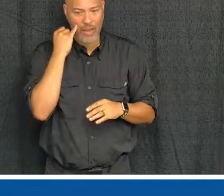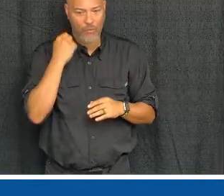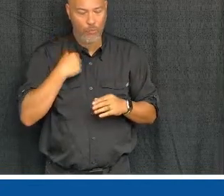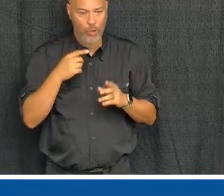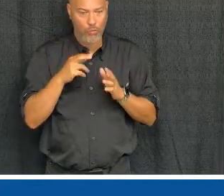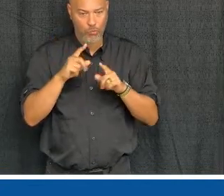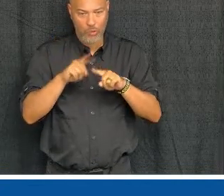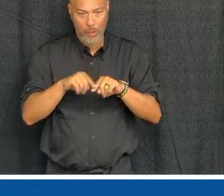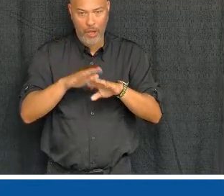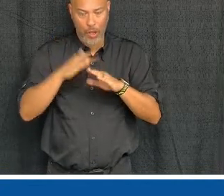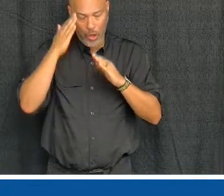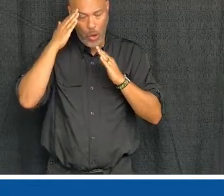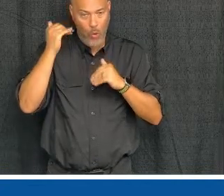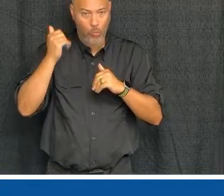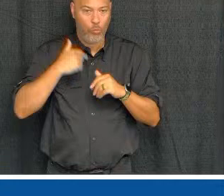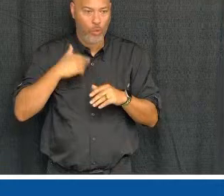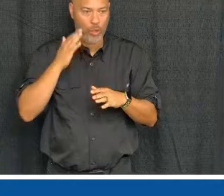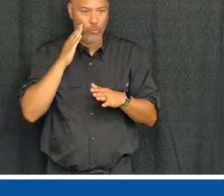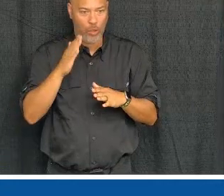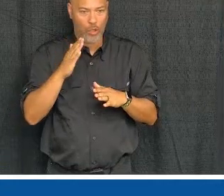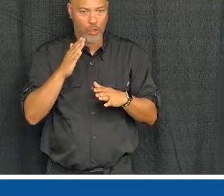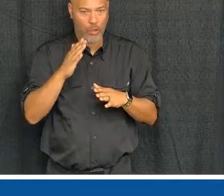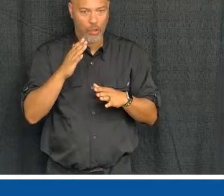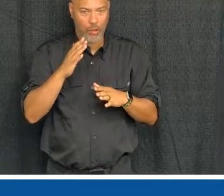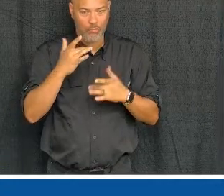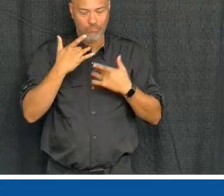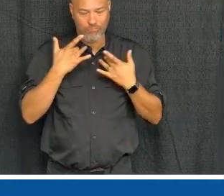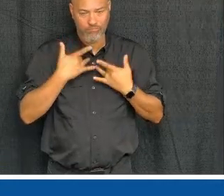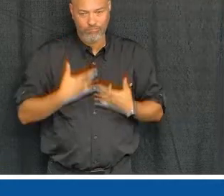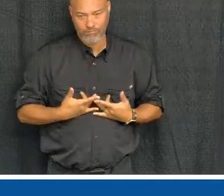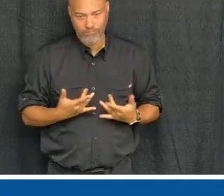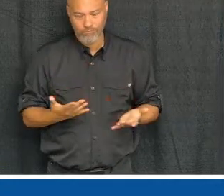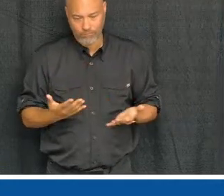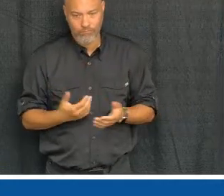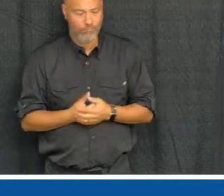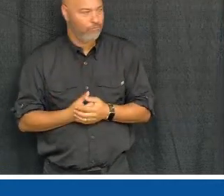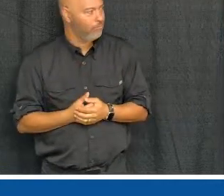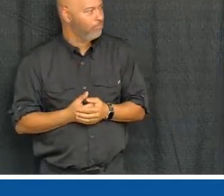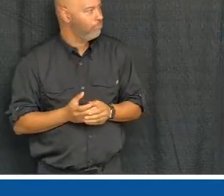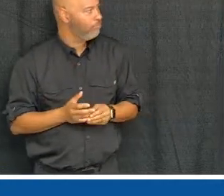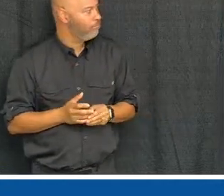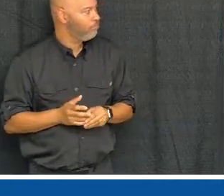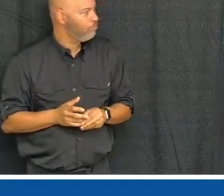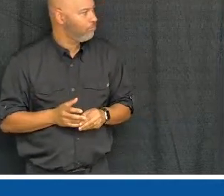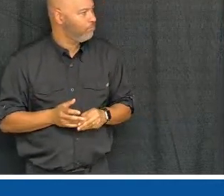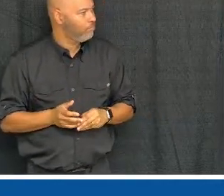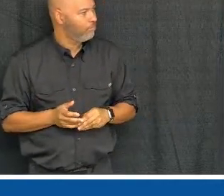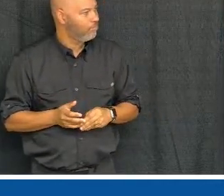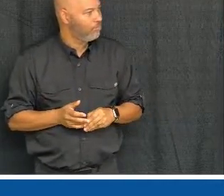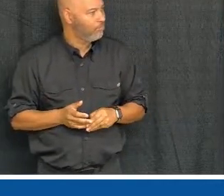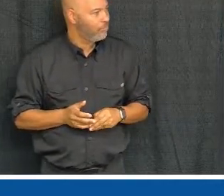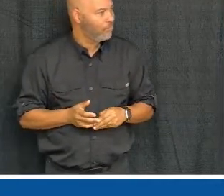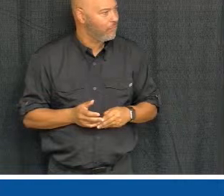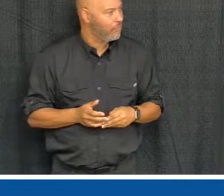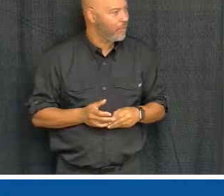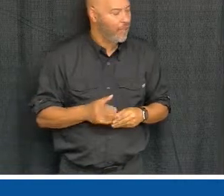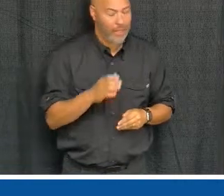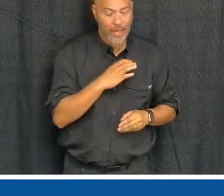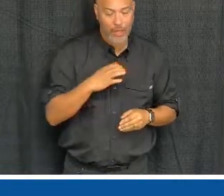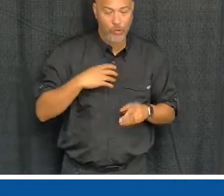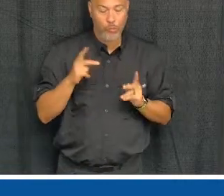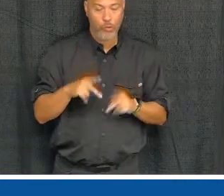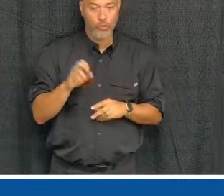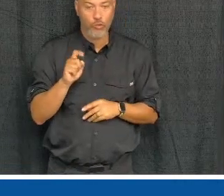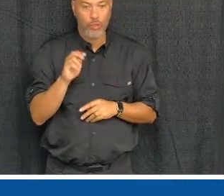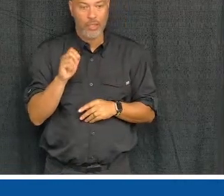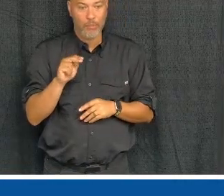rely on hope, we are going to disappoint ourselves. Thank you. Councilperson Streetman on Thank-